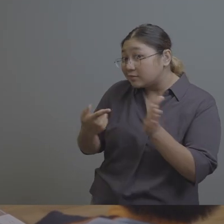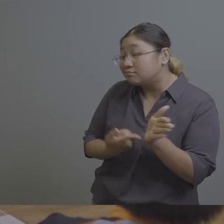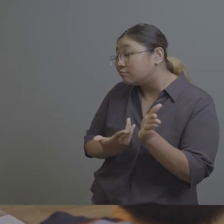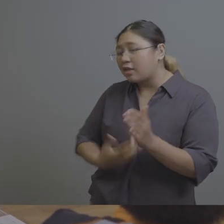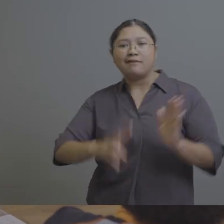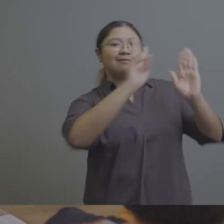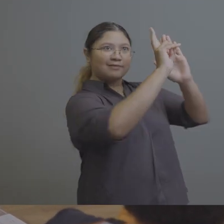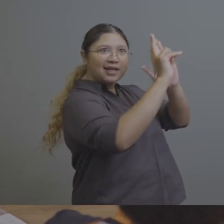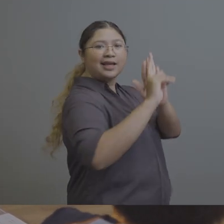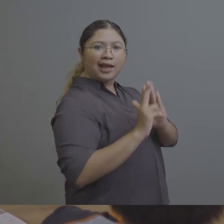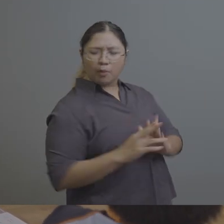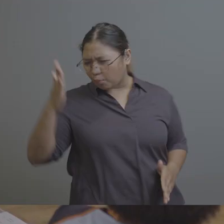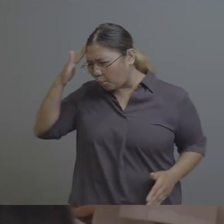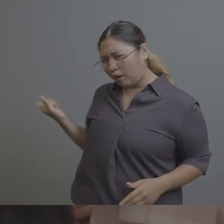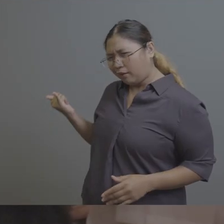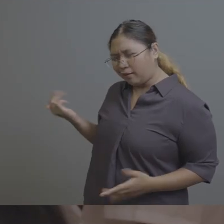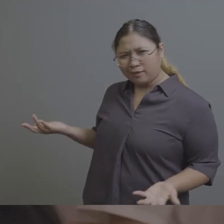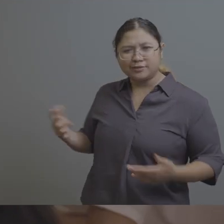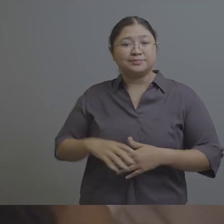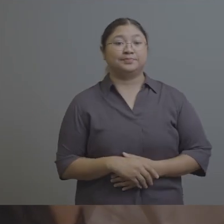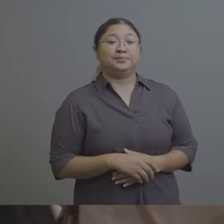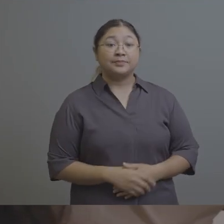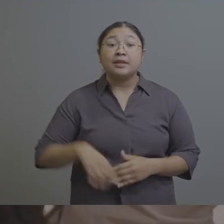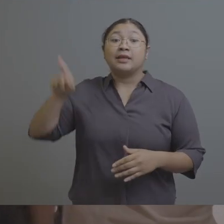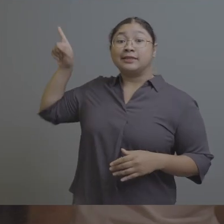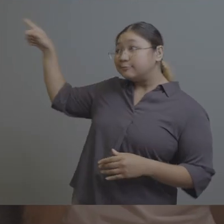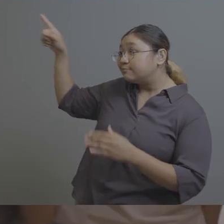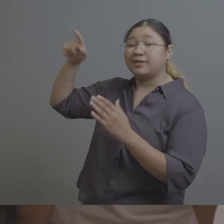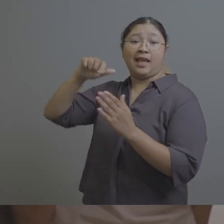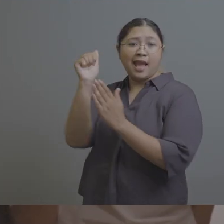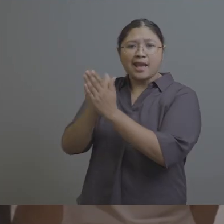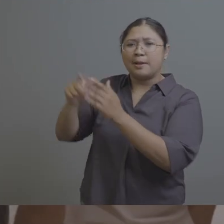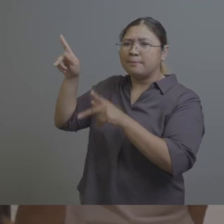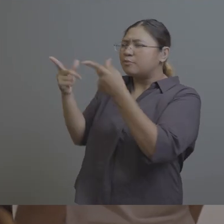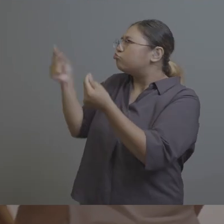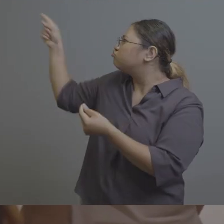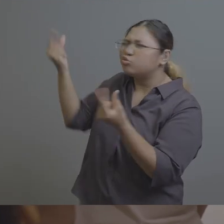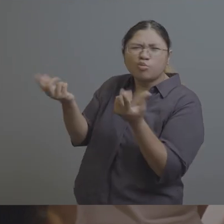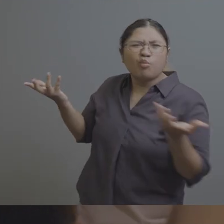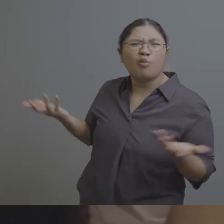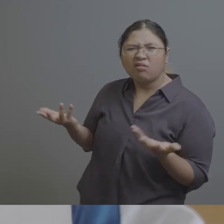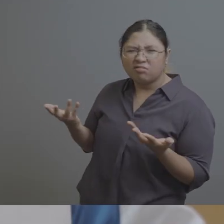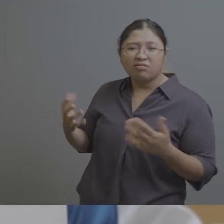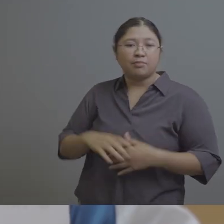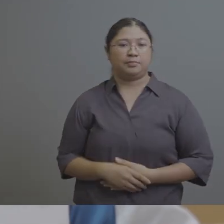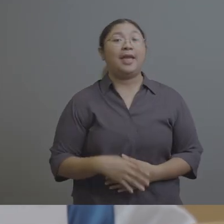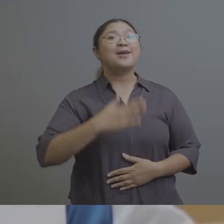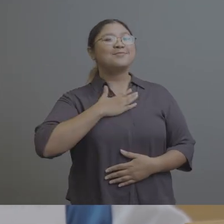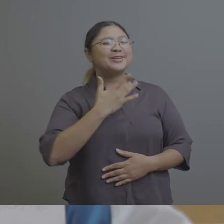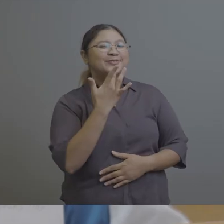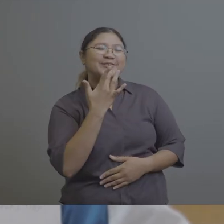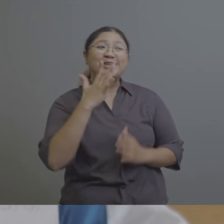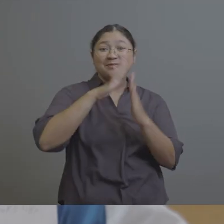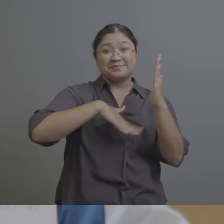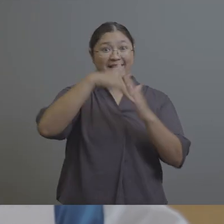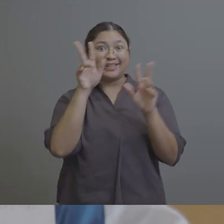countryside? Countryside. Why? What do you think the people in this city are doing? My favorite part of the